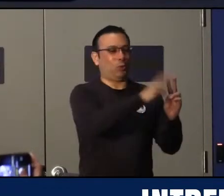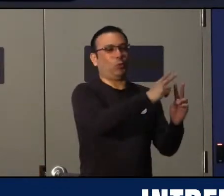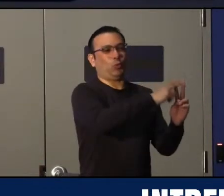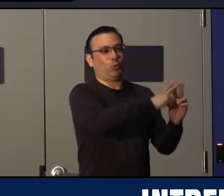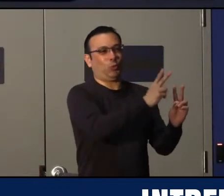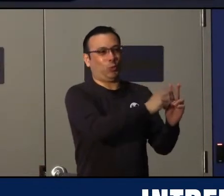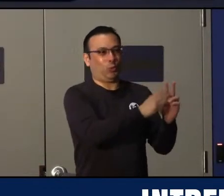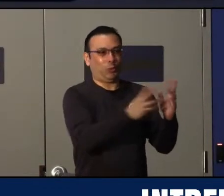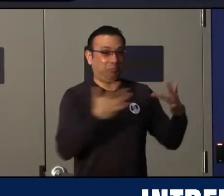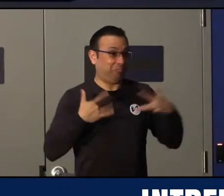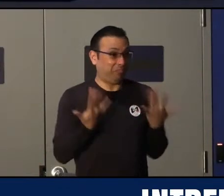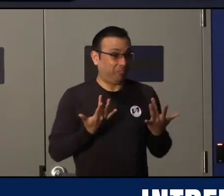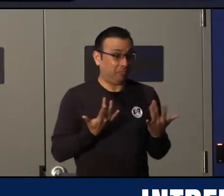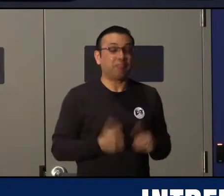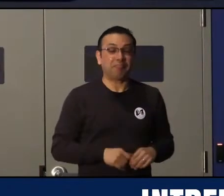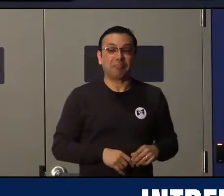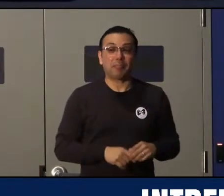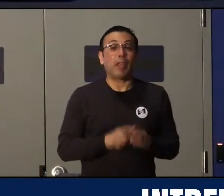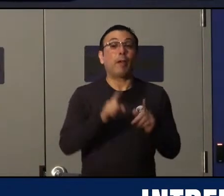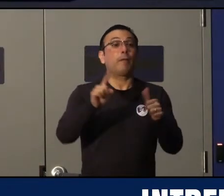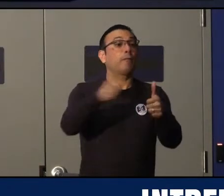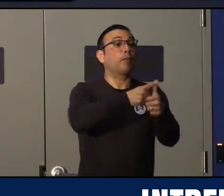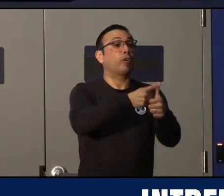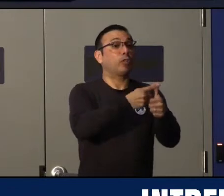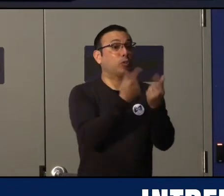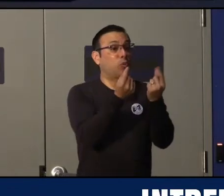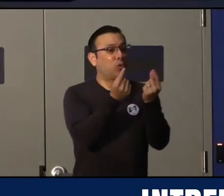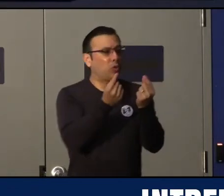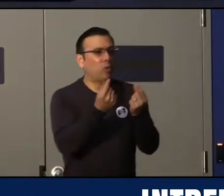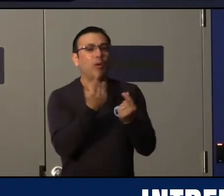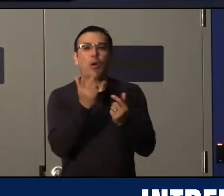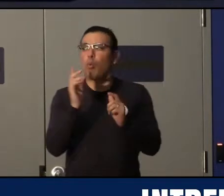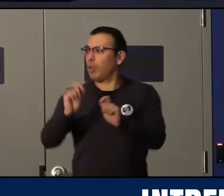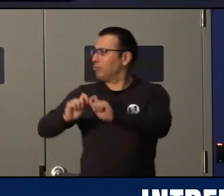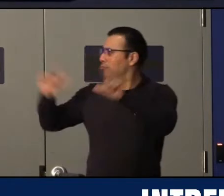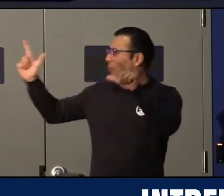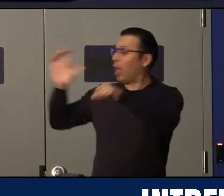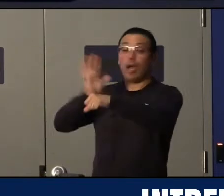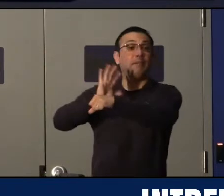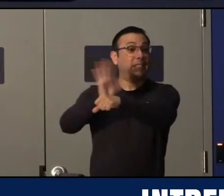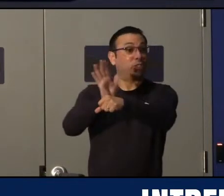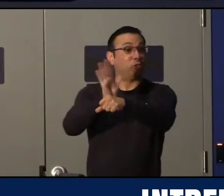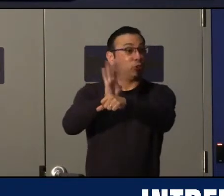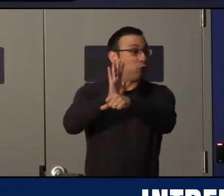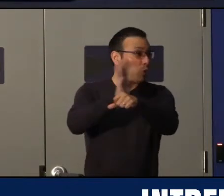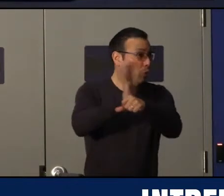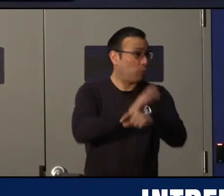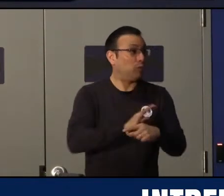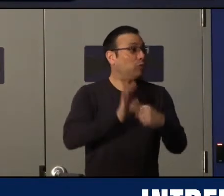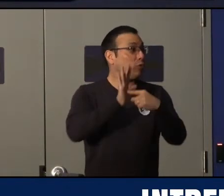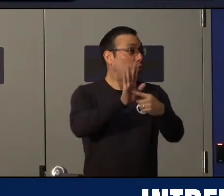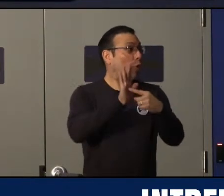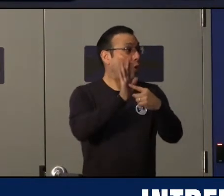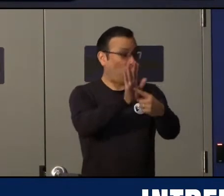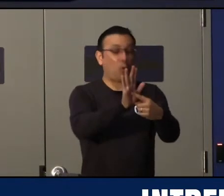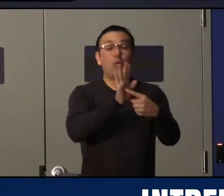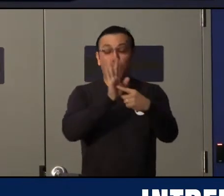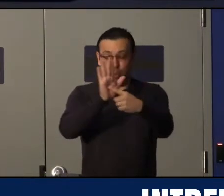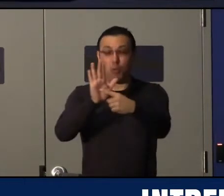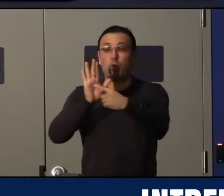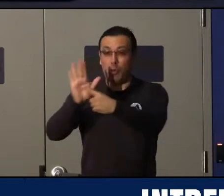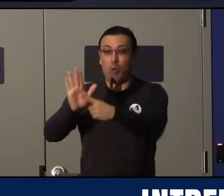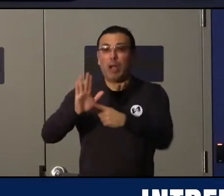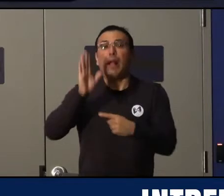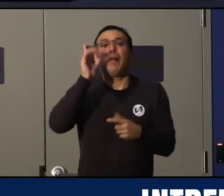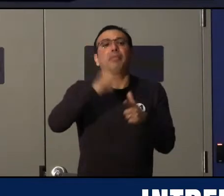what we're going to start with is we have some brief introductory videos, and then we'll have a conversation. And then after that, we'll open it up to